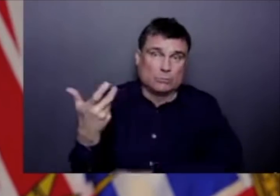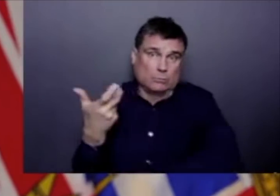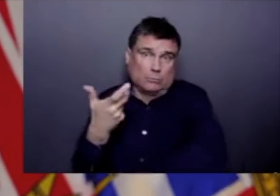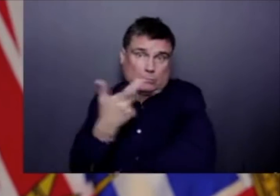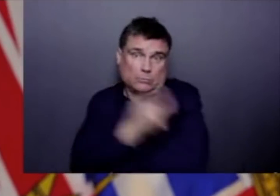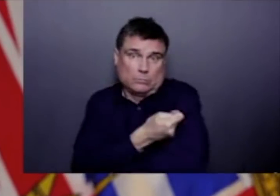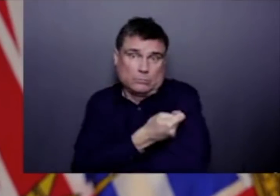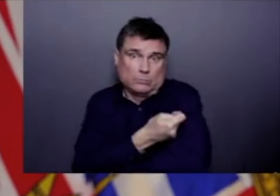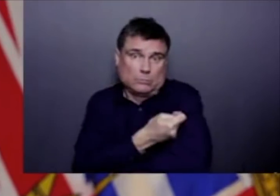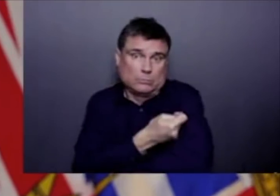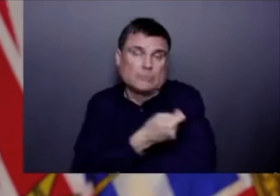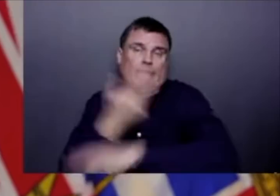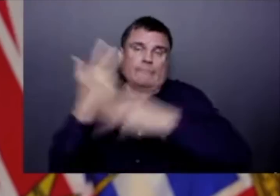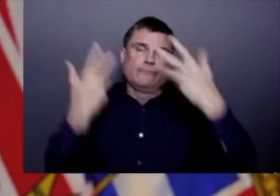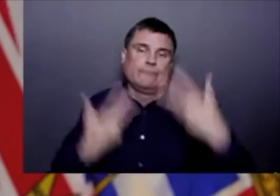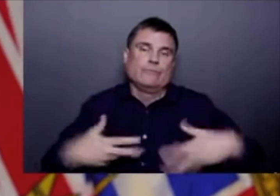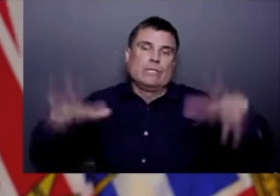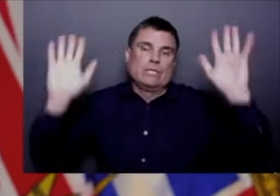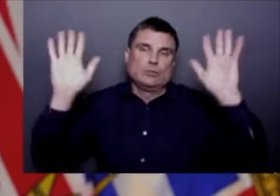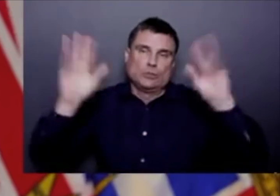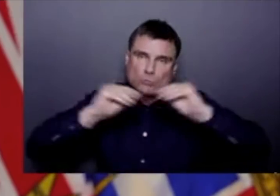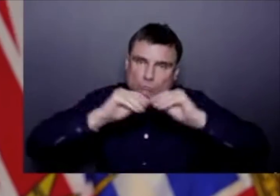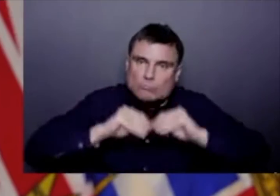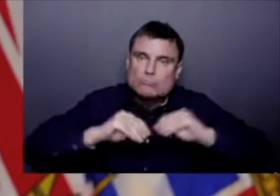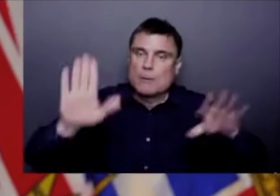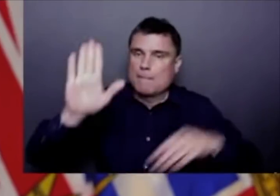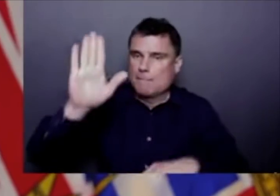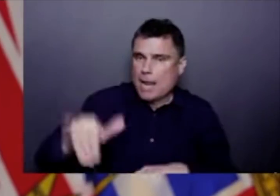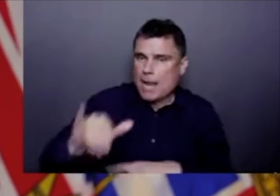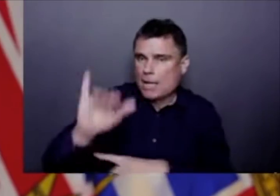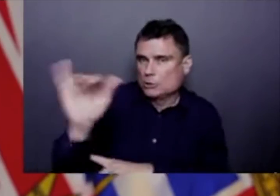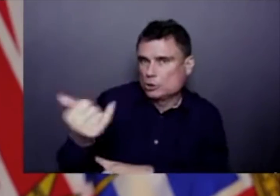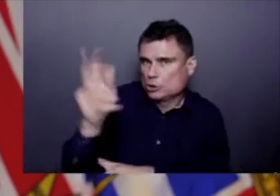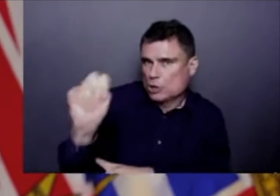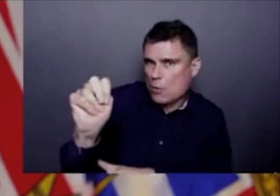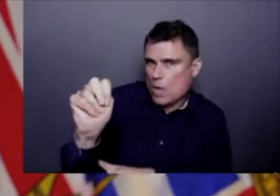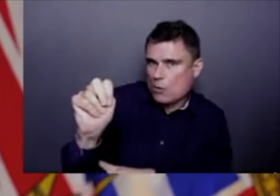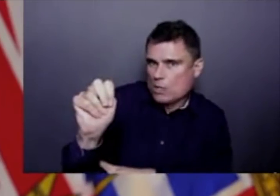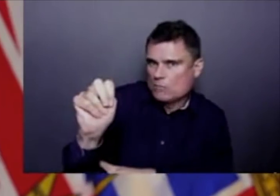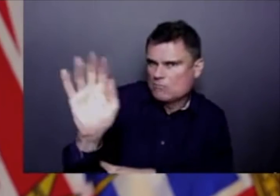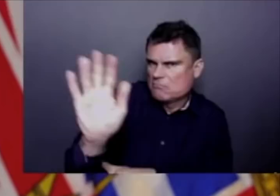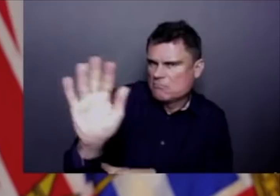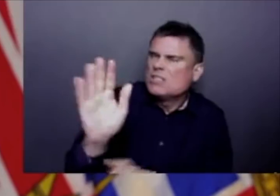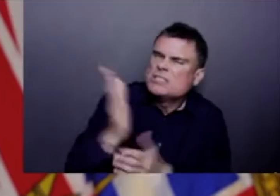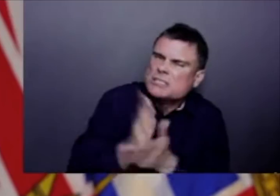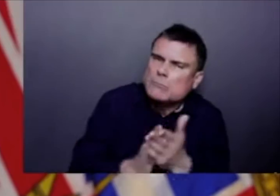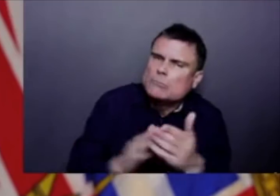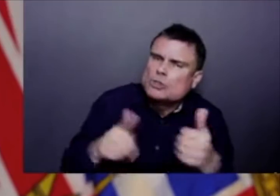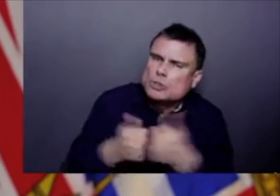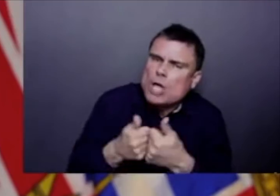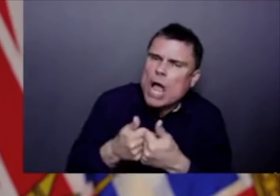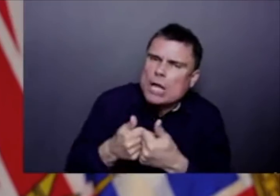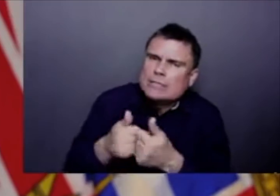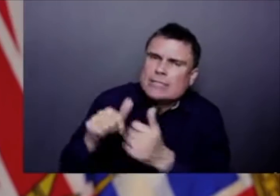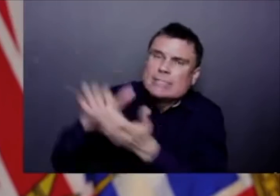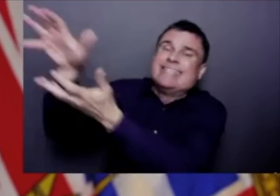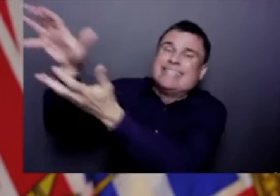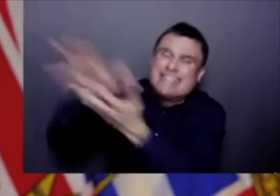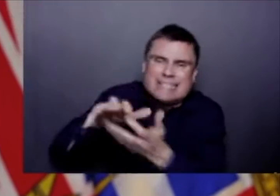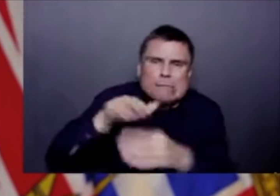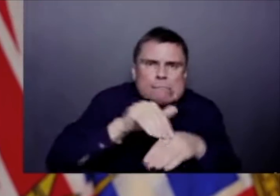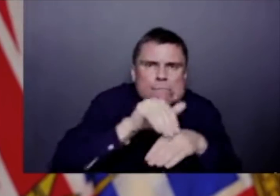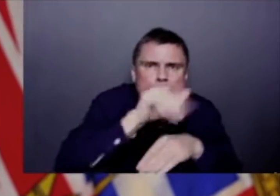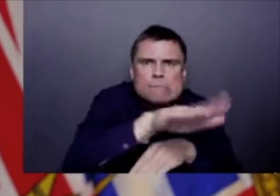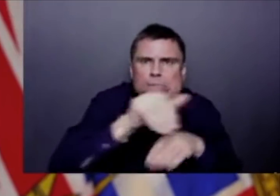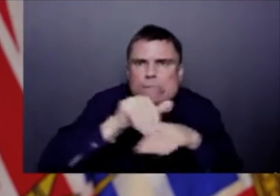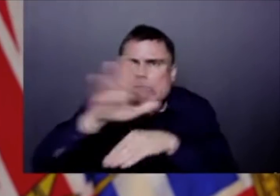able to get it to some more remote areas, but the aim is to focus on getting it as effectively and quickly